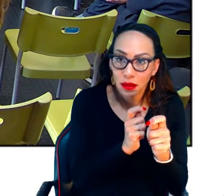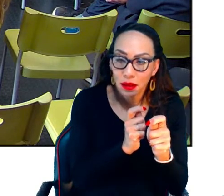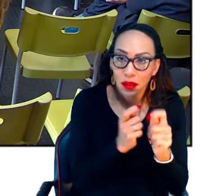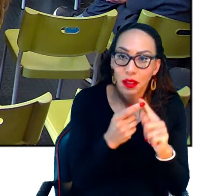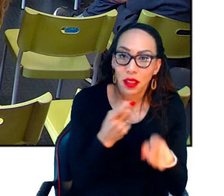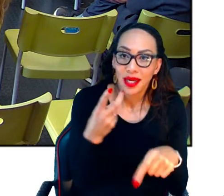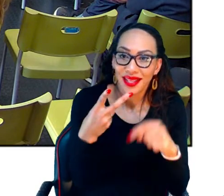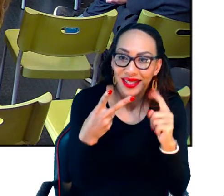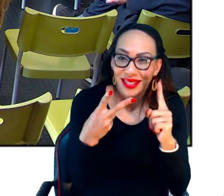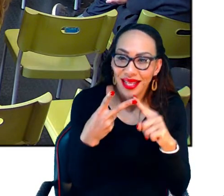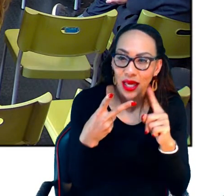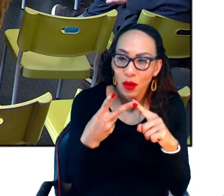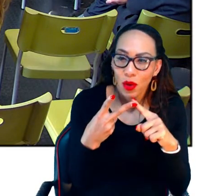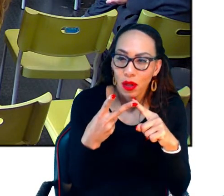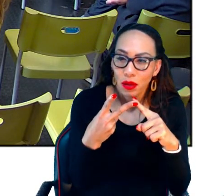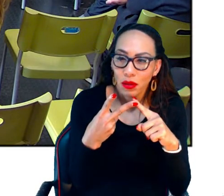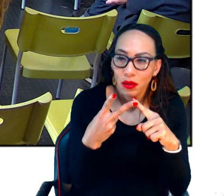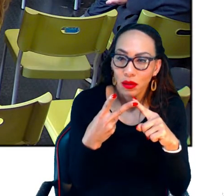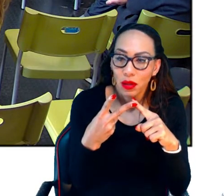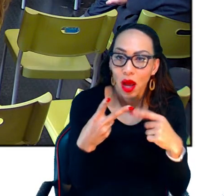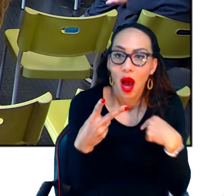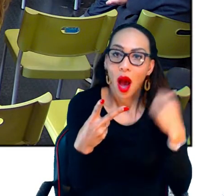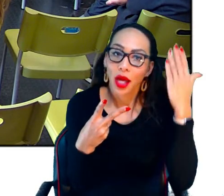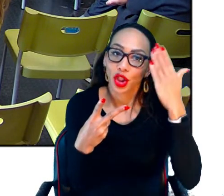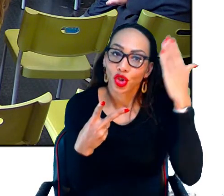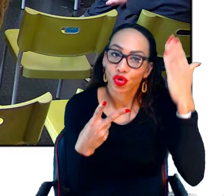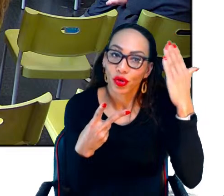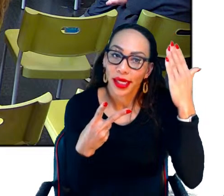I Dream of Cities 2, was done